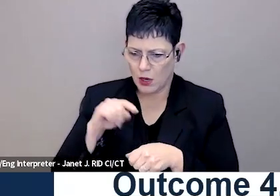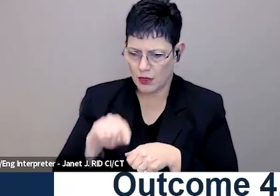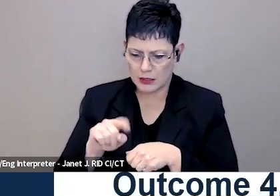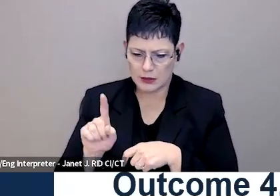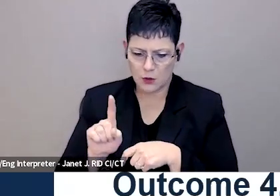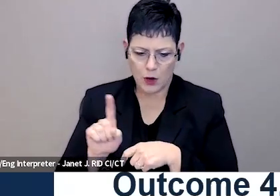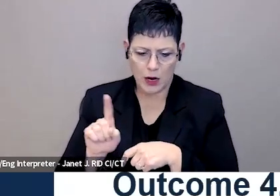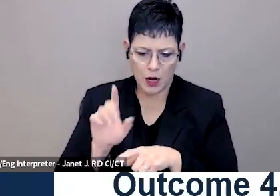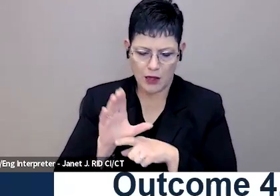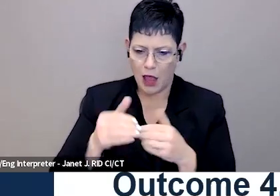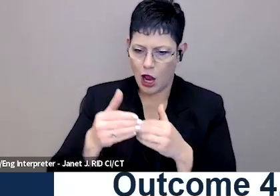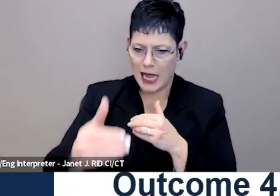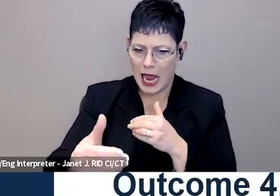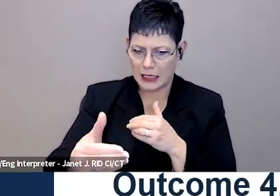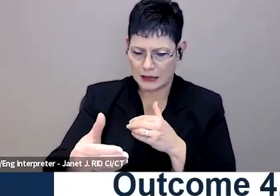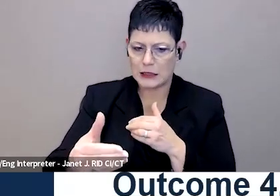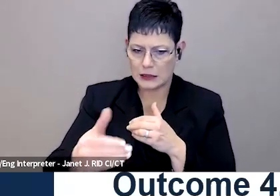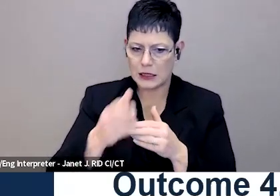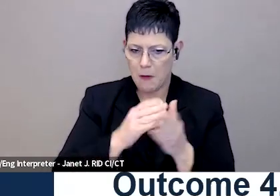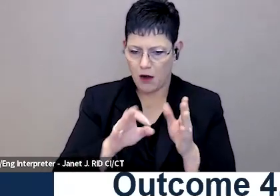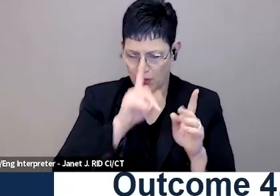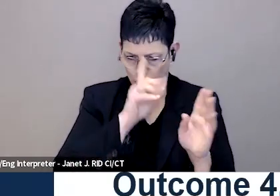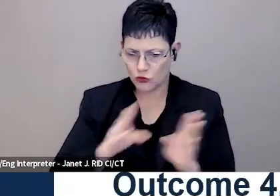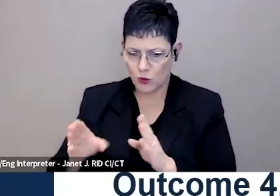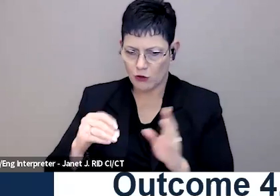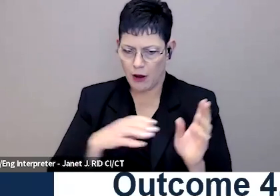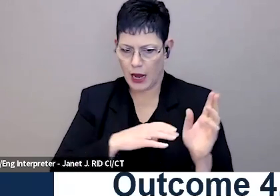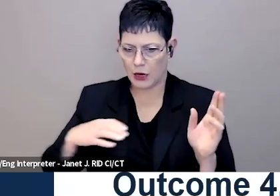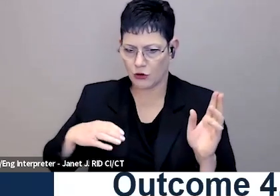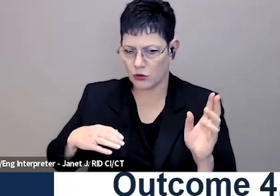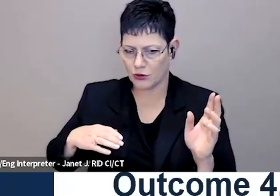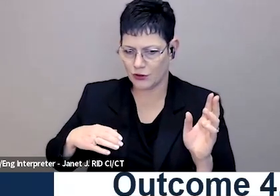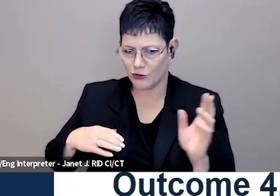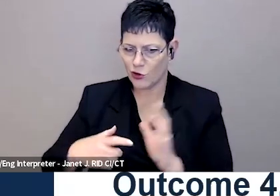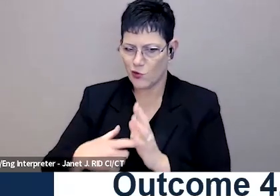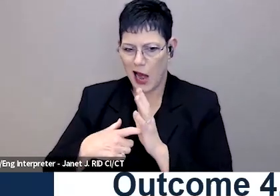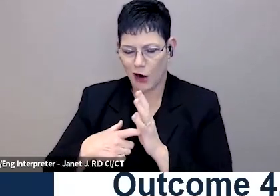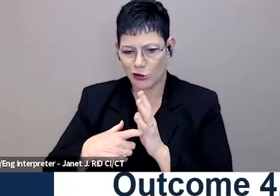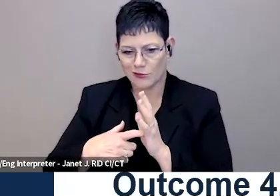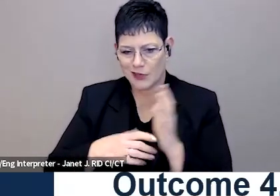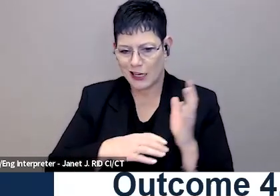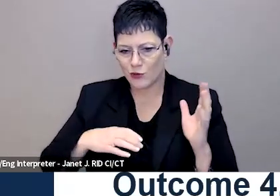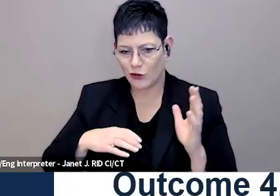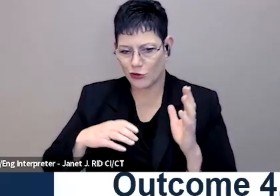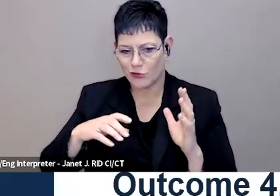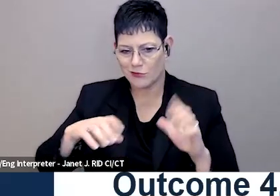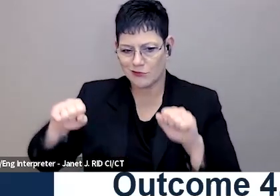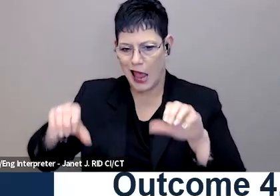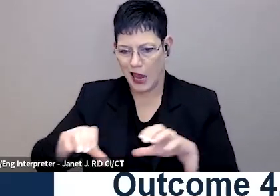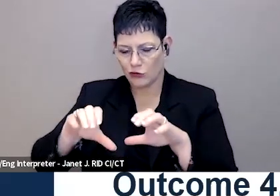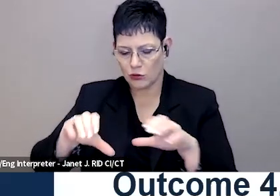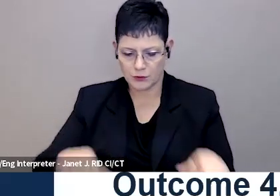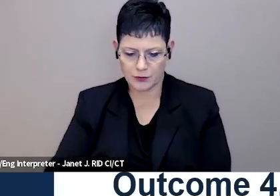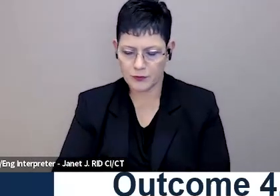in the next version of the strategy, and again, requires congressional action. Thank you.